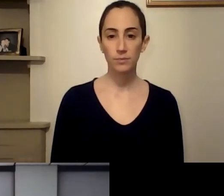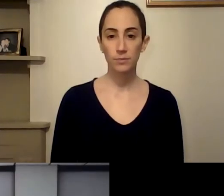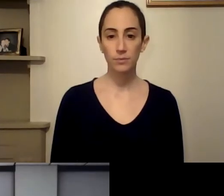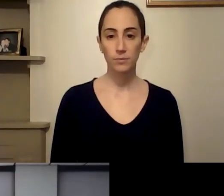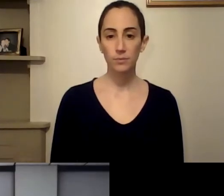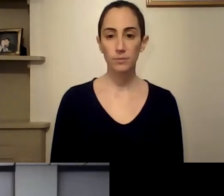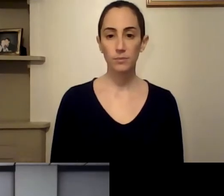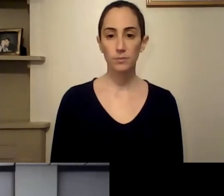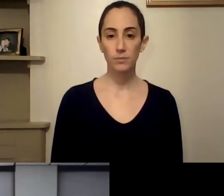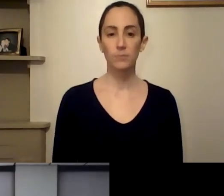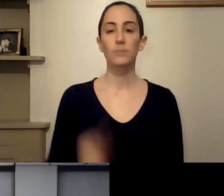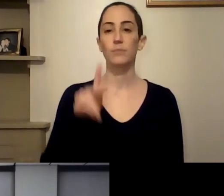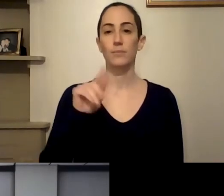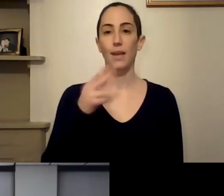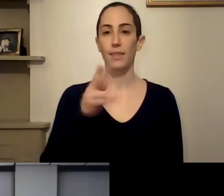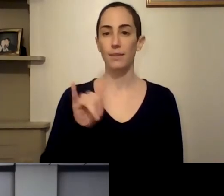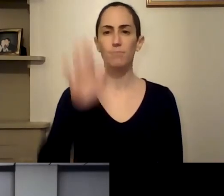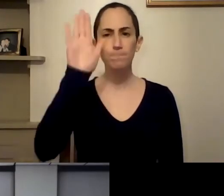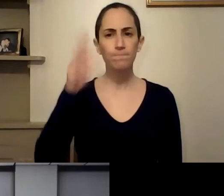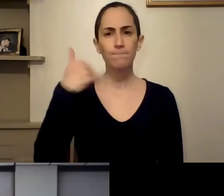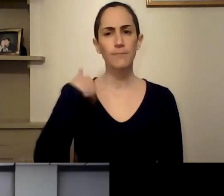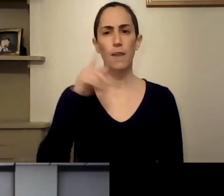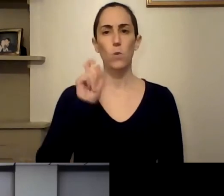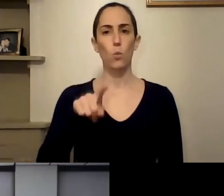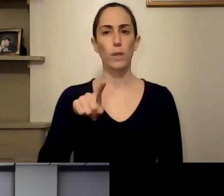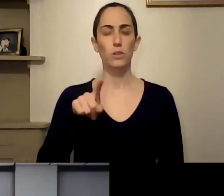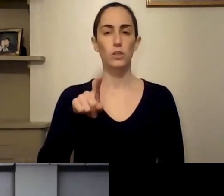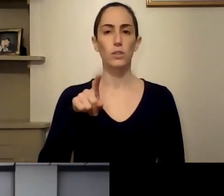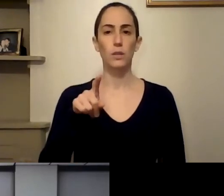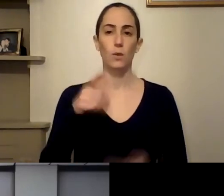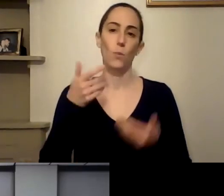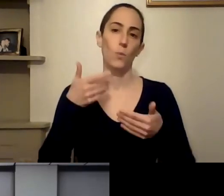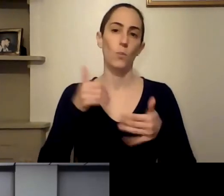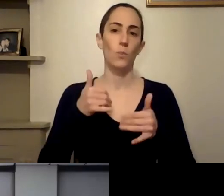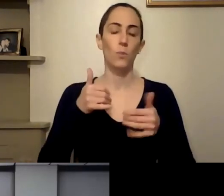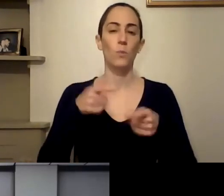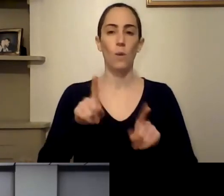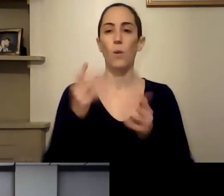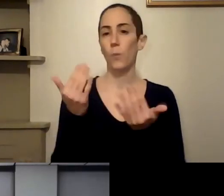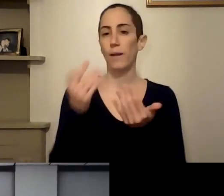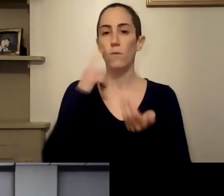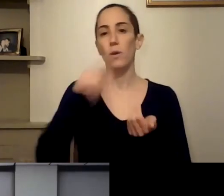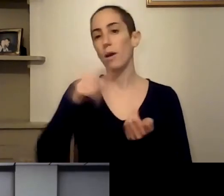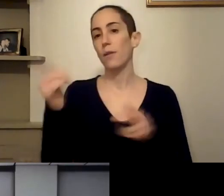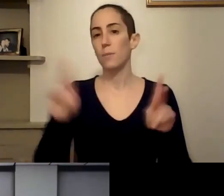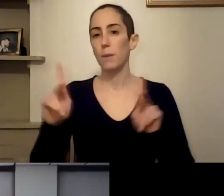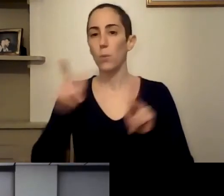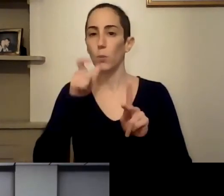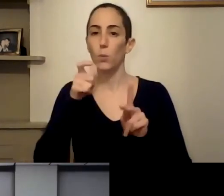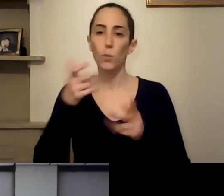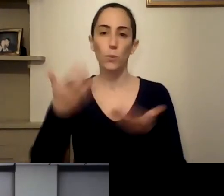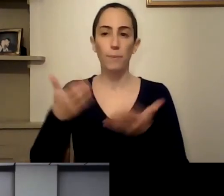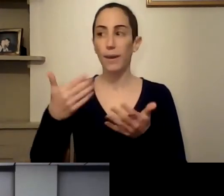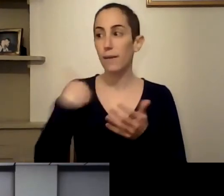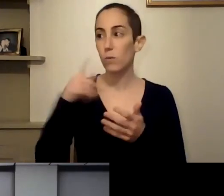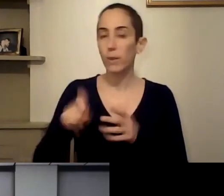Dr. Branch, I have a question for you while we're waiting for other people who may have questions to type.